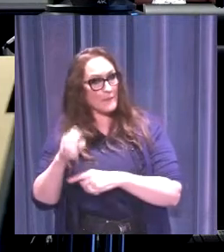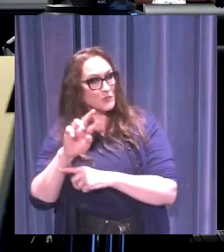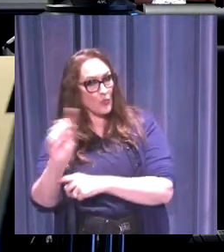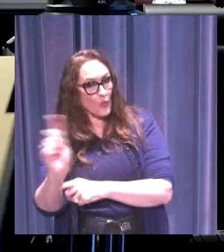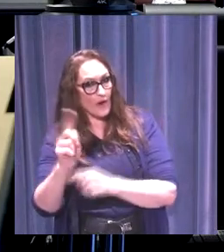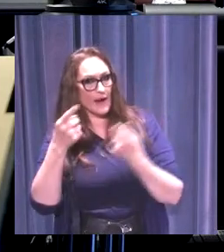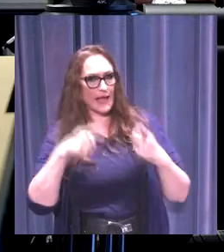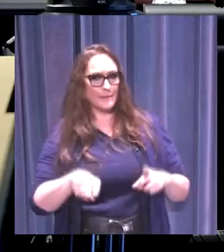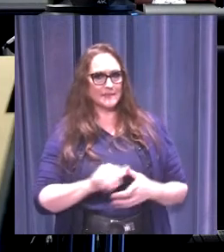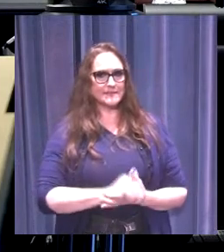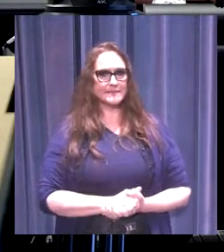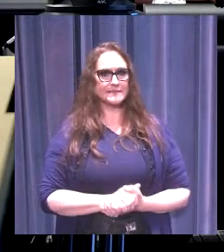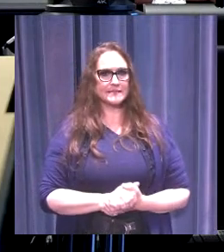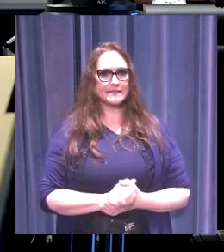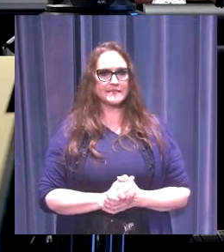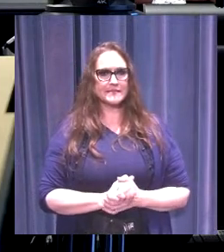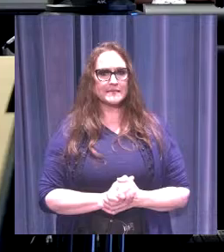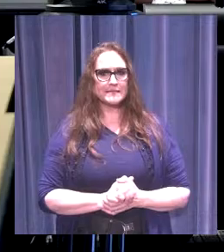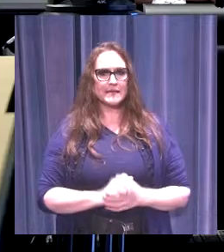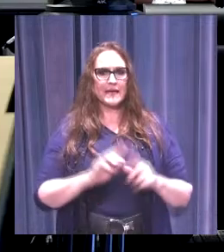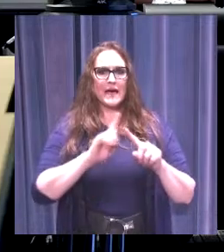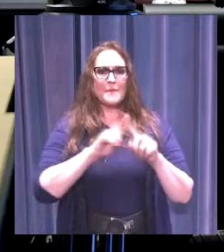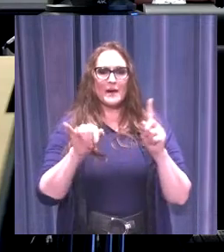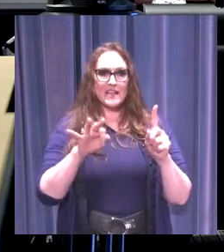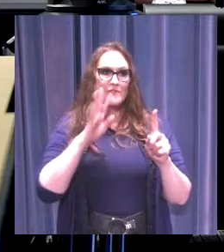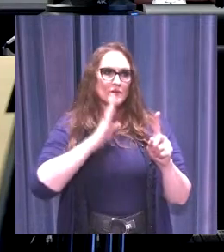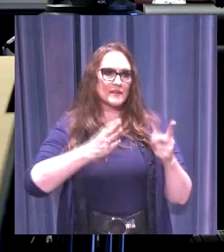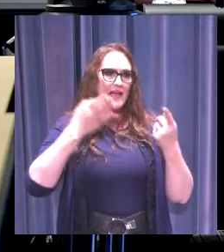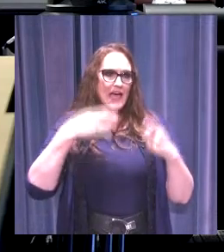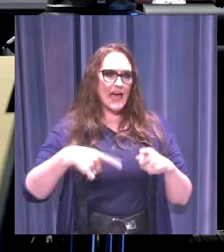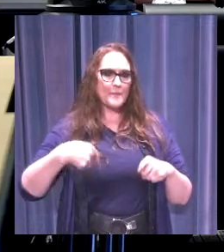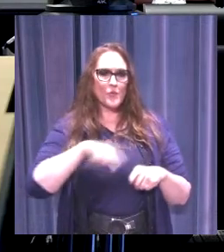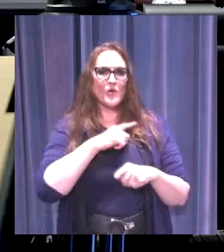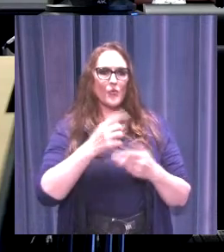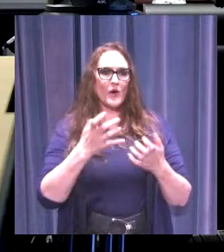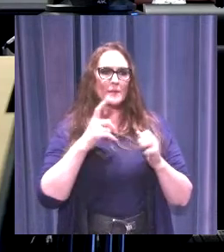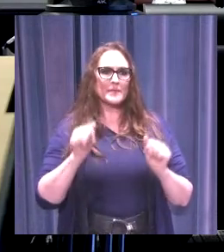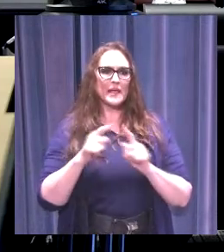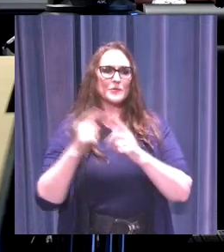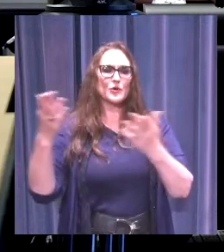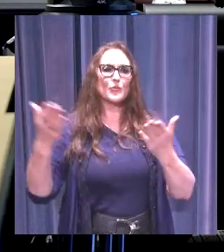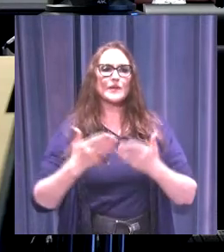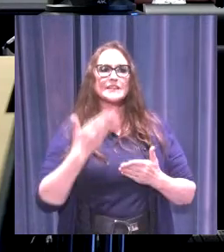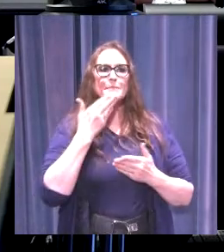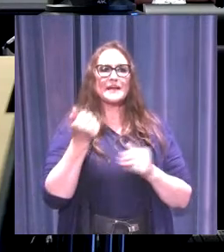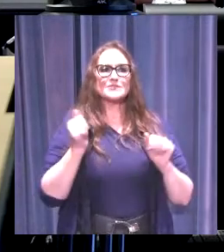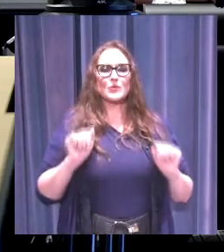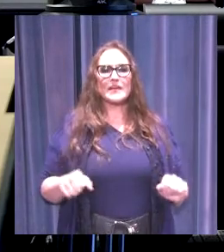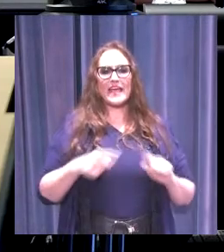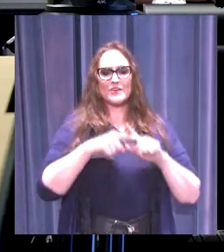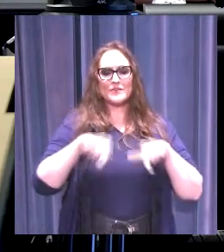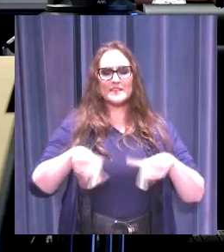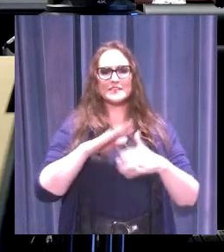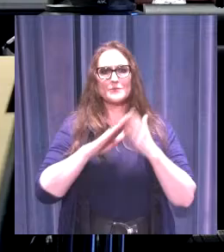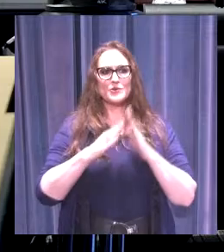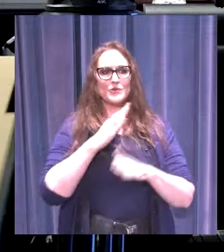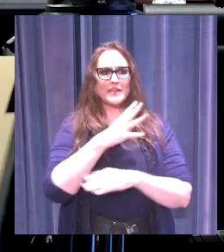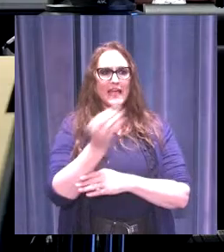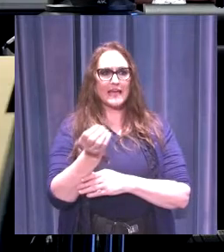it happens, but if it's going to happen, then we want to be able to bring the best that we can to this community and